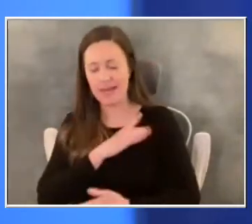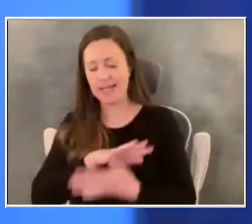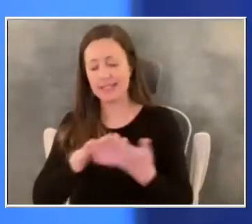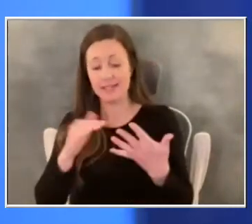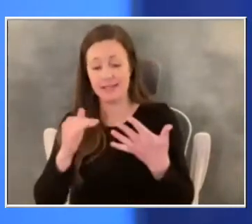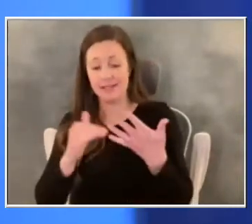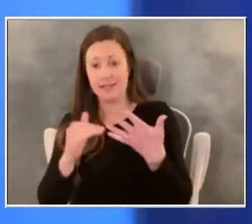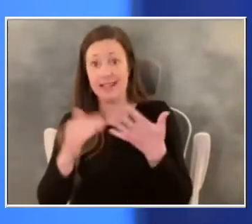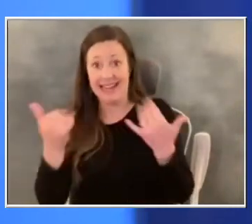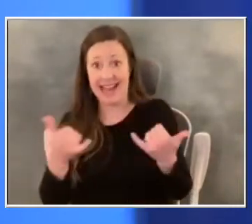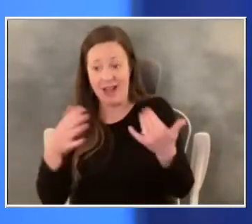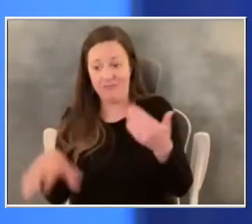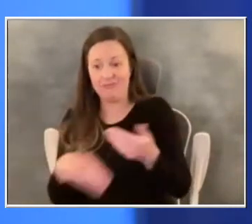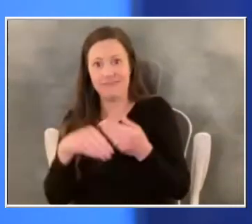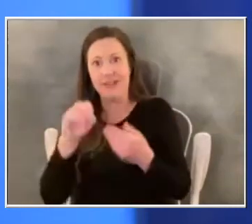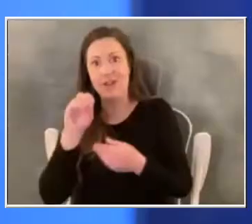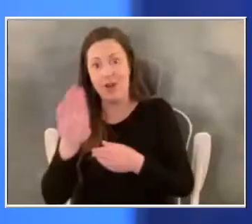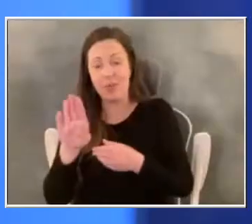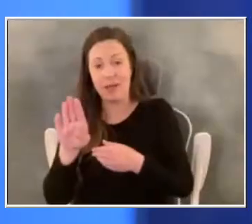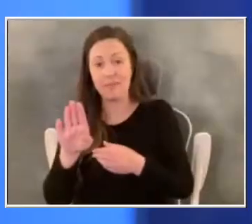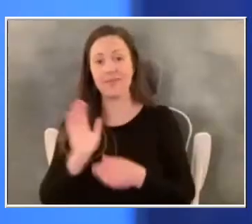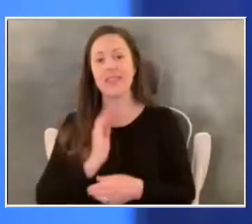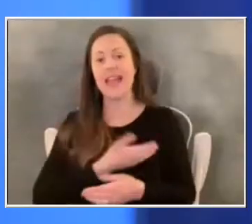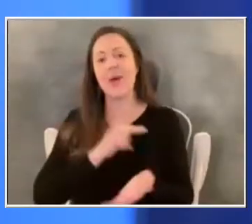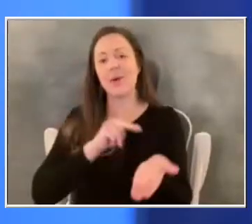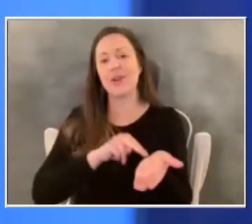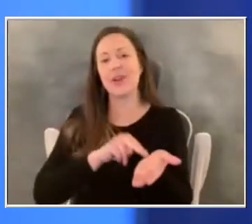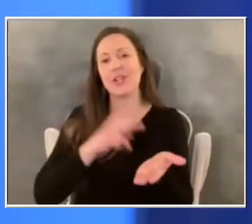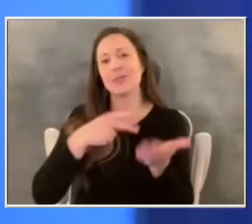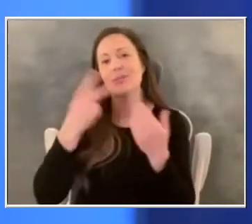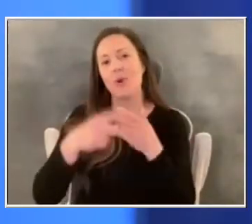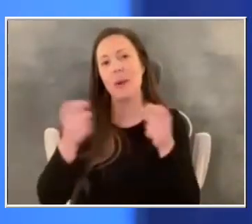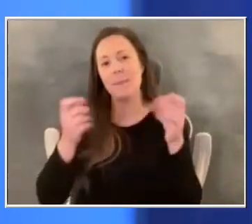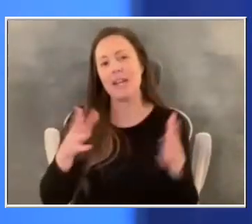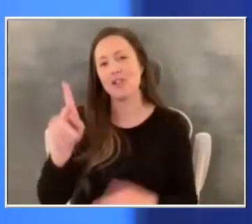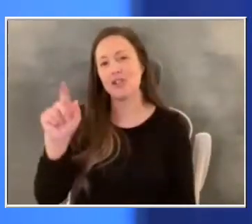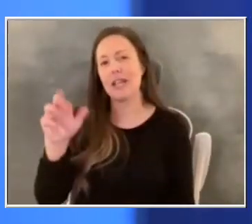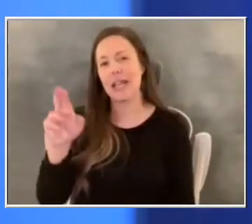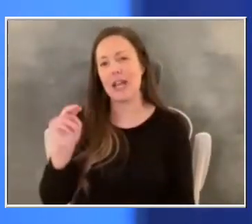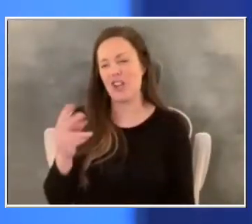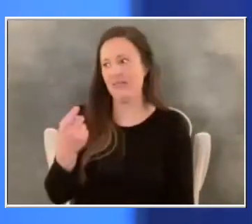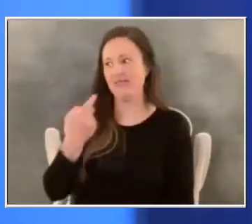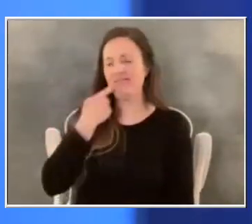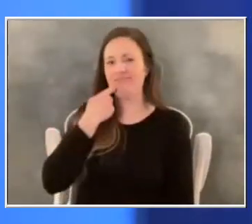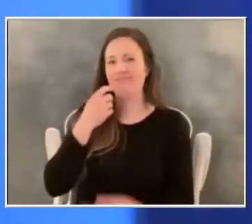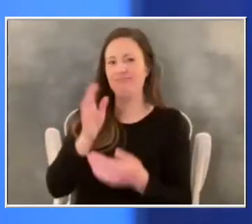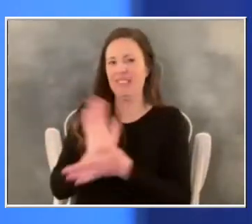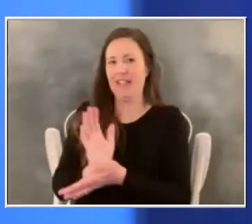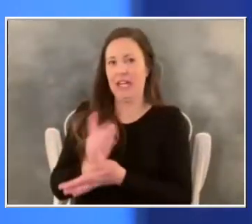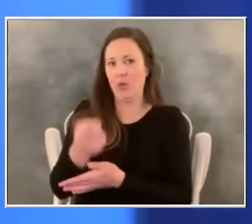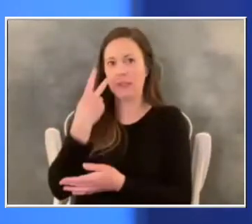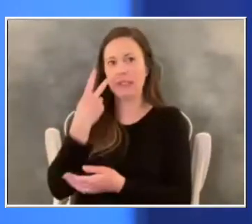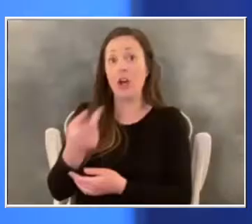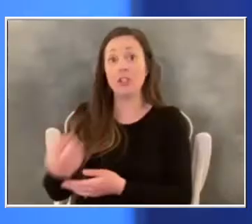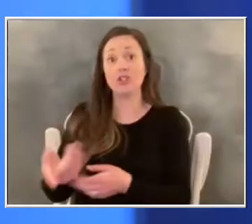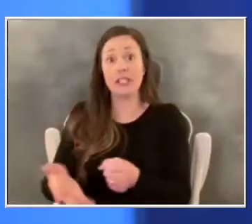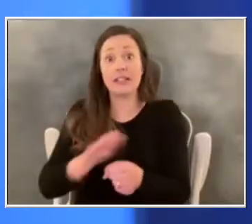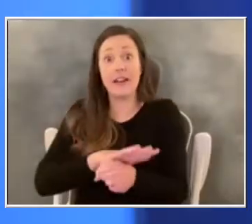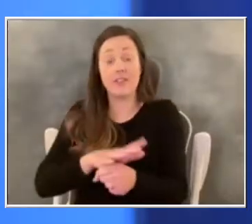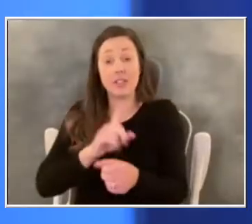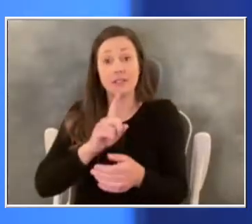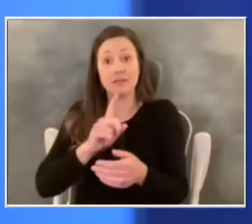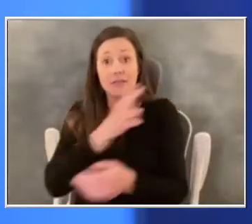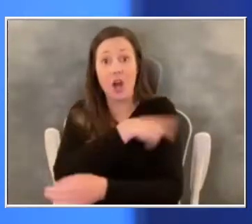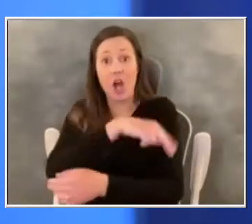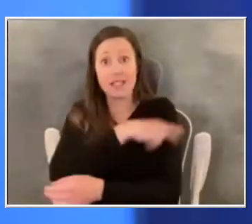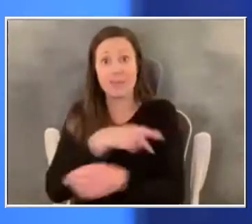nurse program manager, Karen, who you saw in the video, who also covers a critical access hospital on the weekends, who had done her